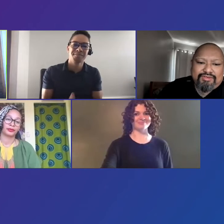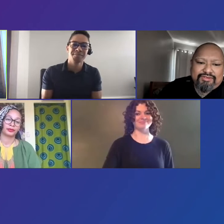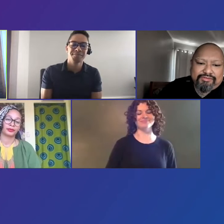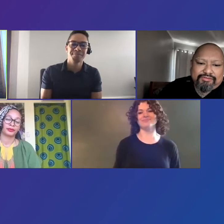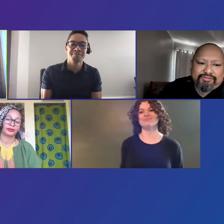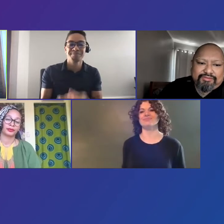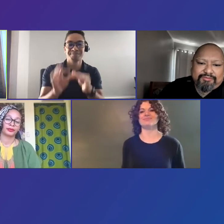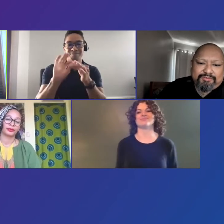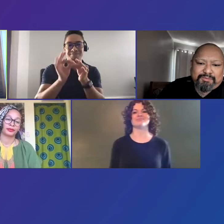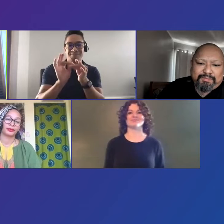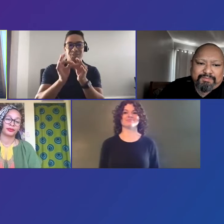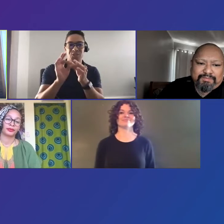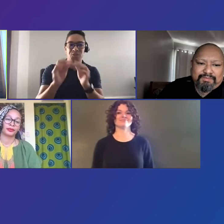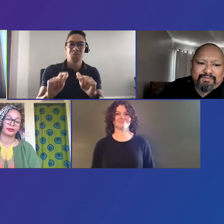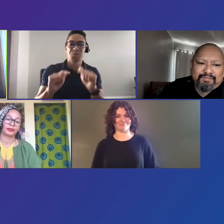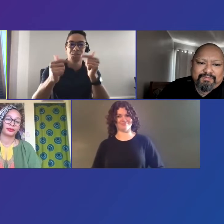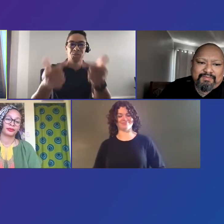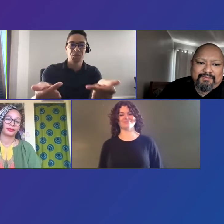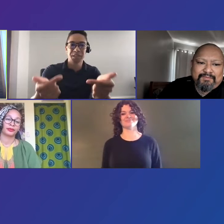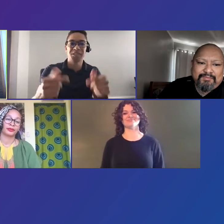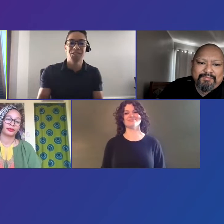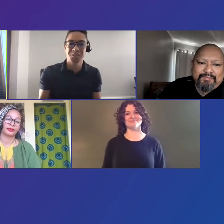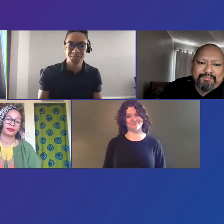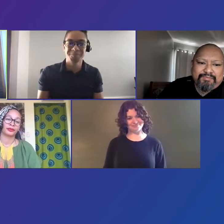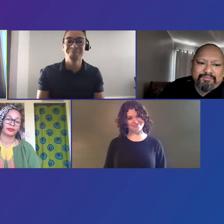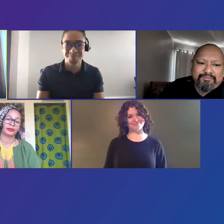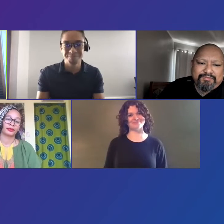So many beautiful things are being said.